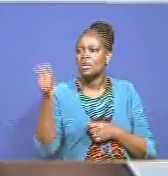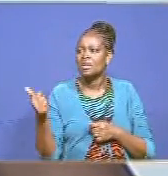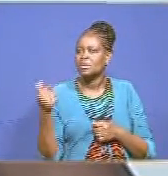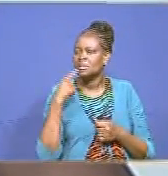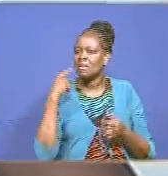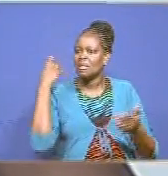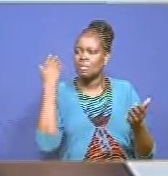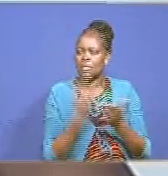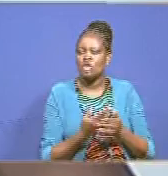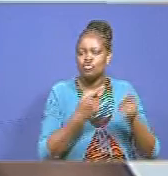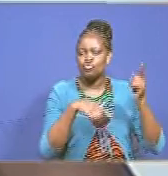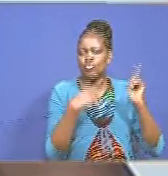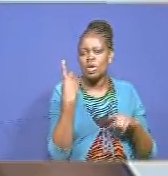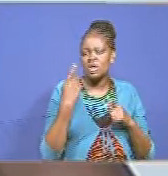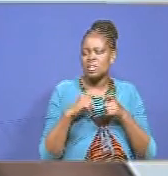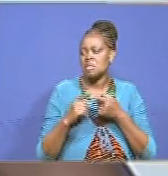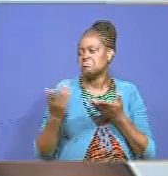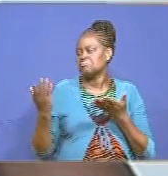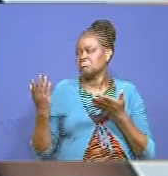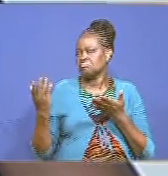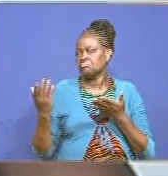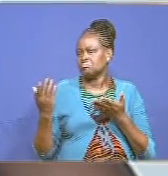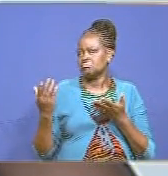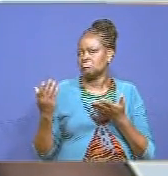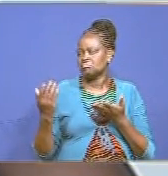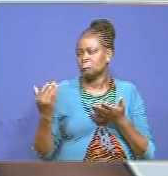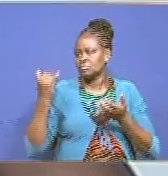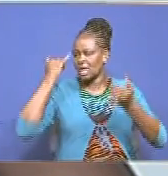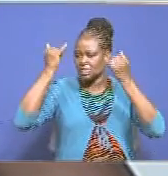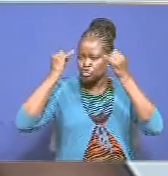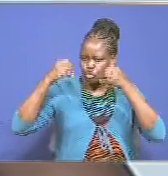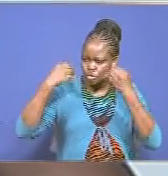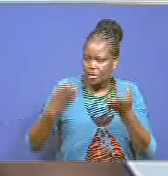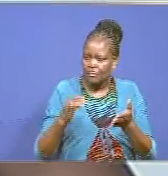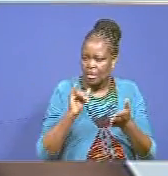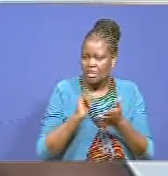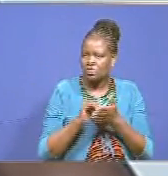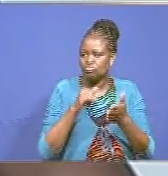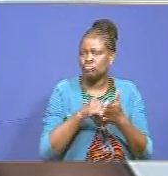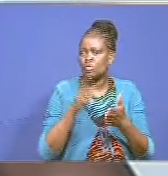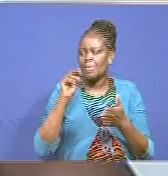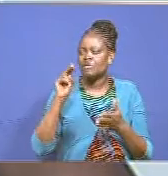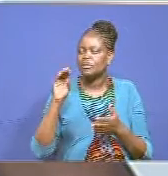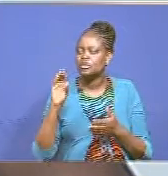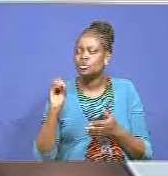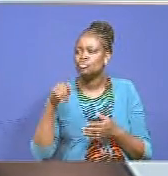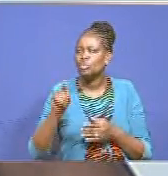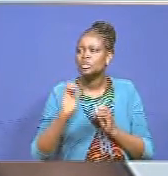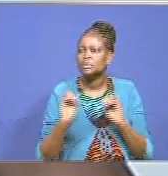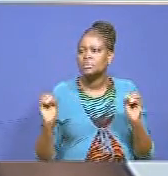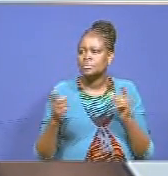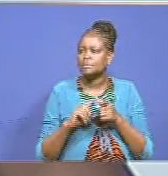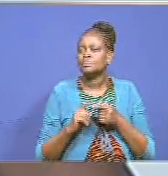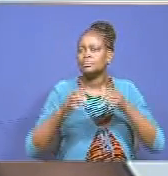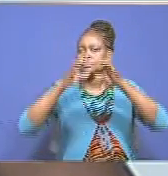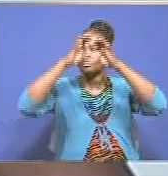you, you've won. Uh-huh. I can bring in on board my ideas that were not in your manifesto. Uh-huh. Yeah, of course, the